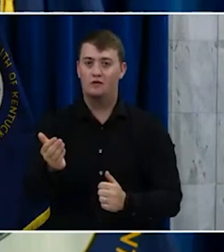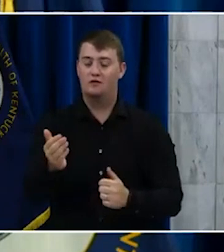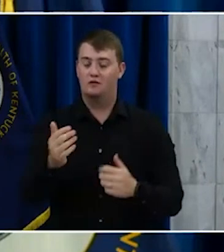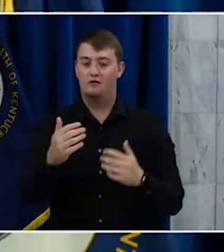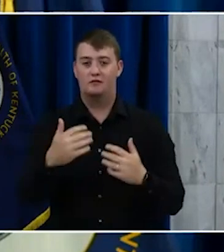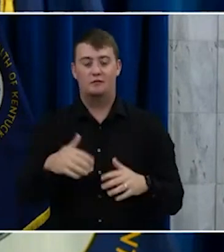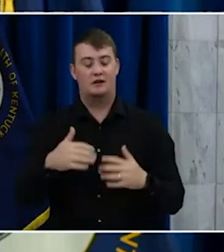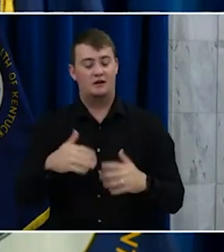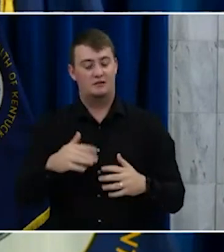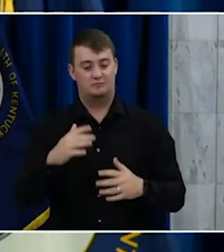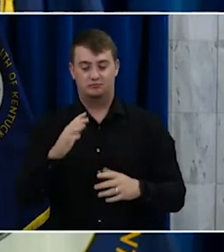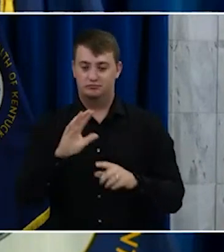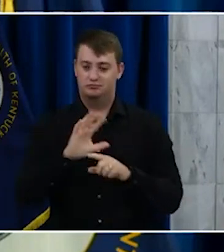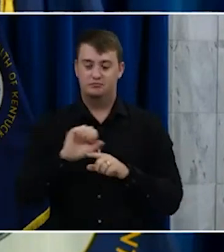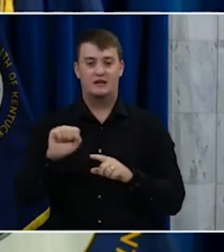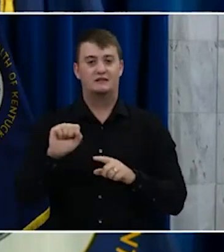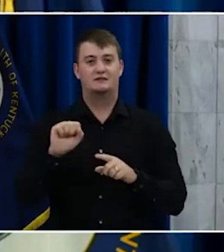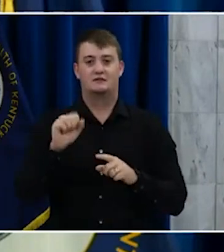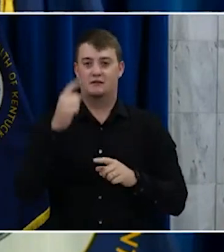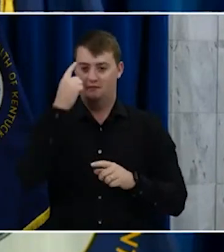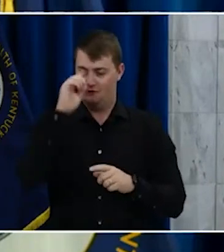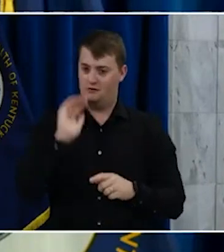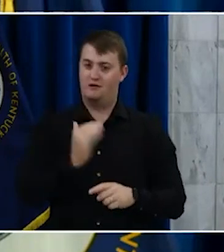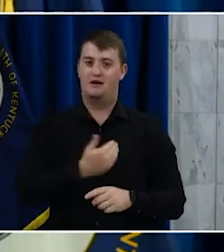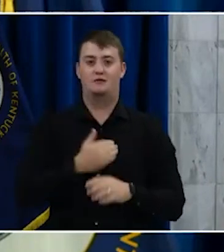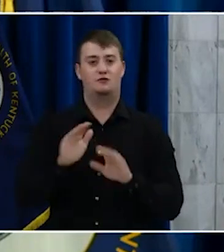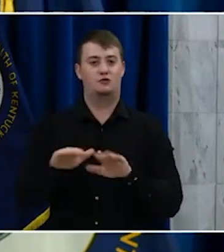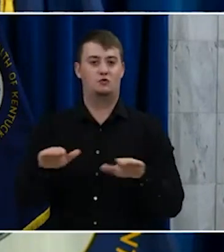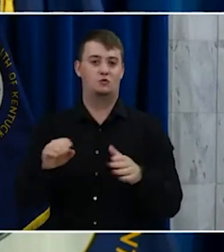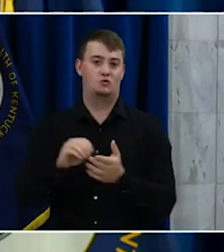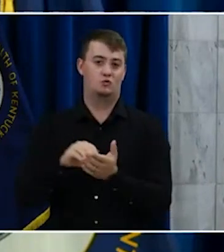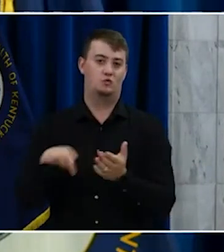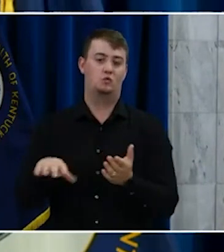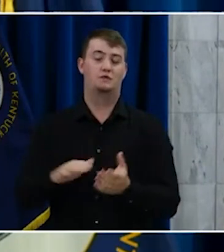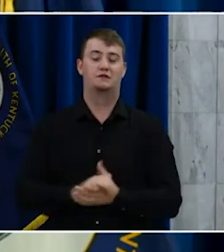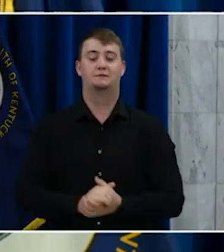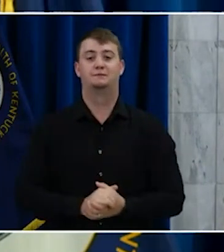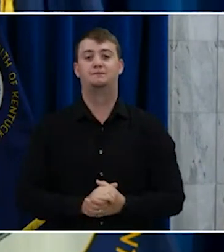a storehouse of riches for our kids.